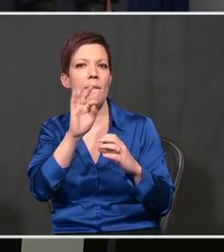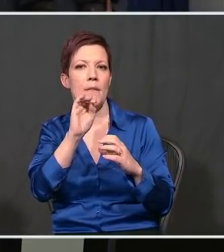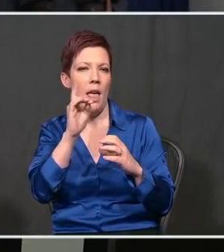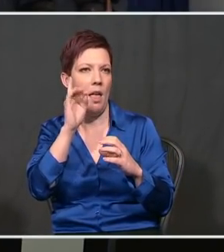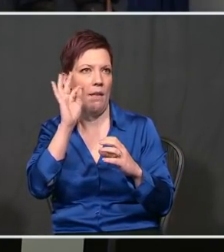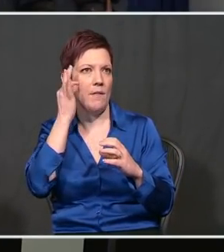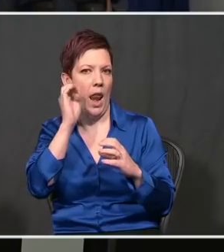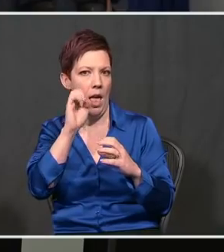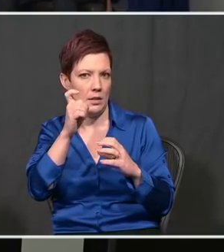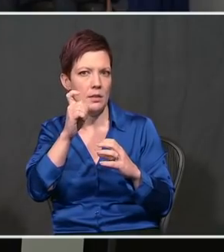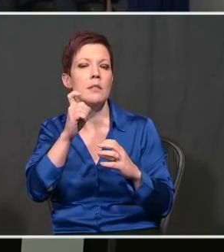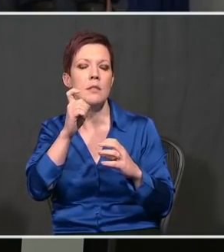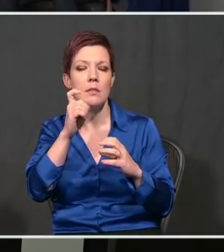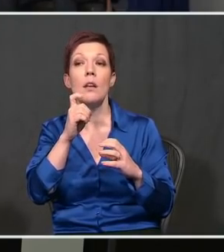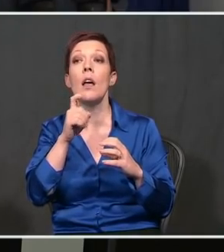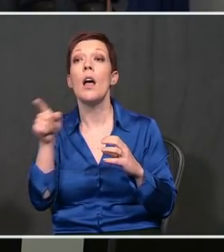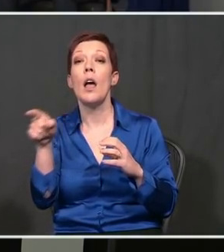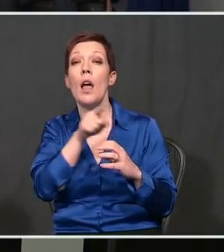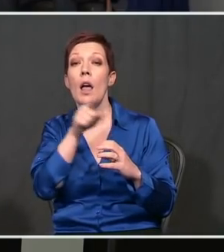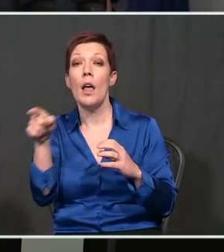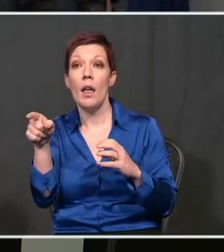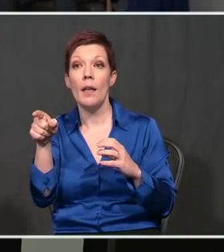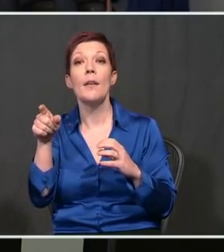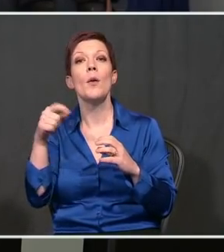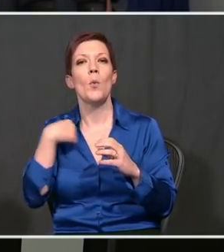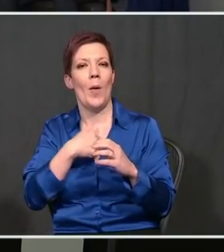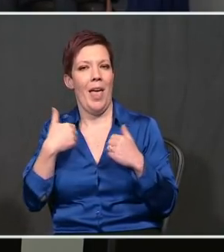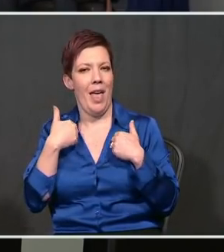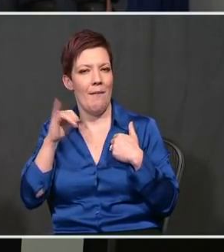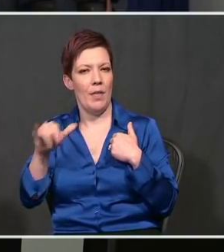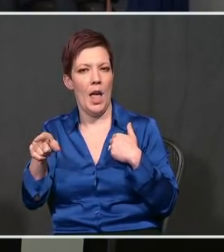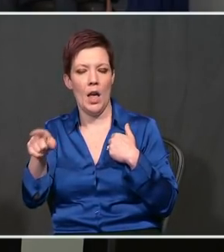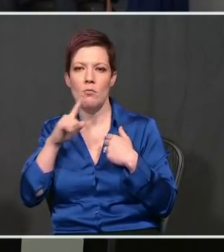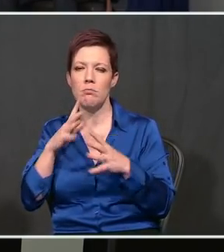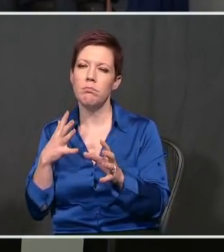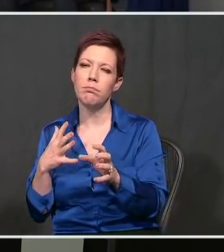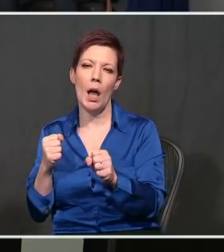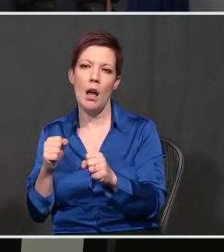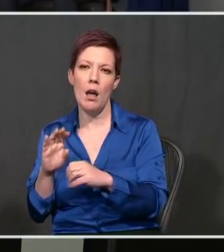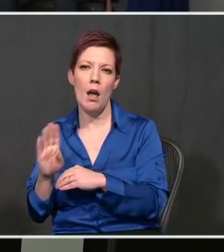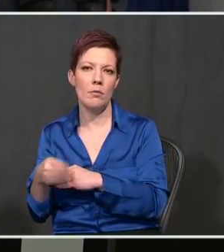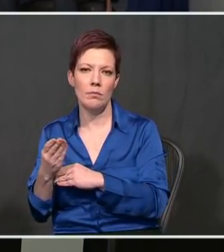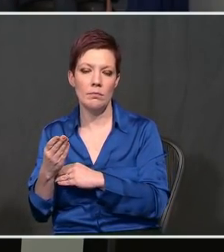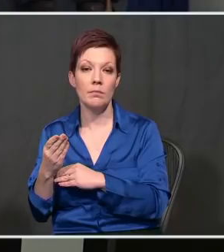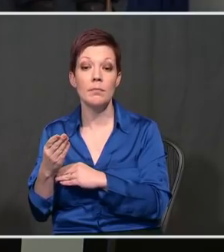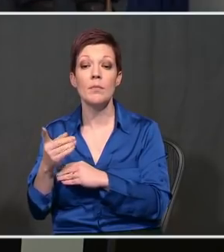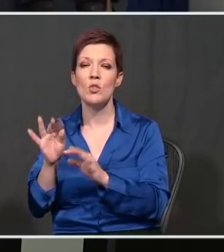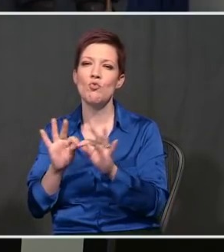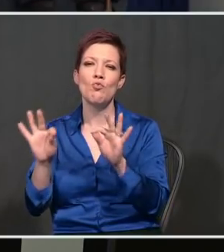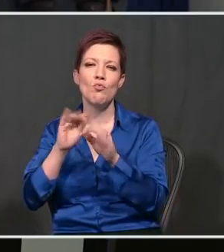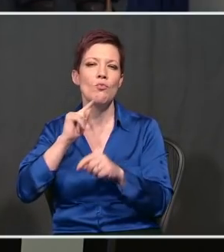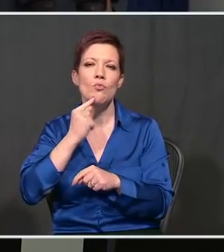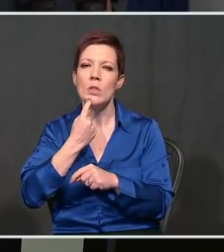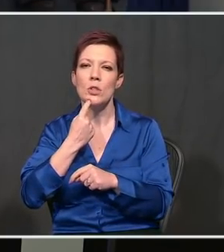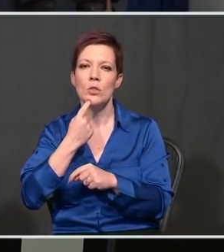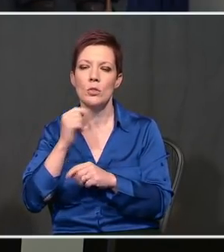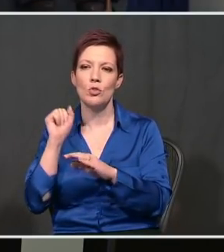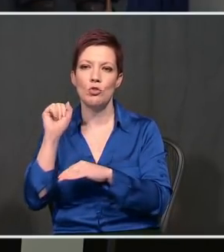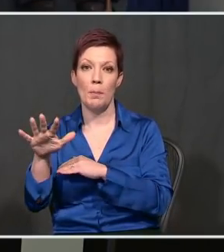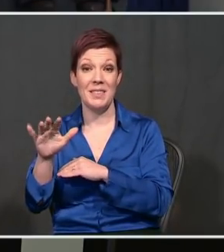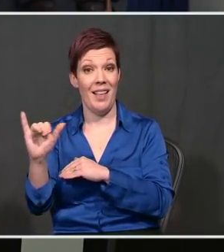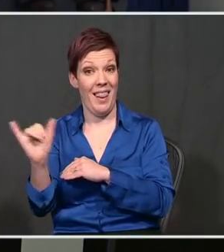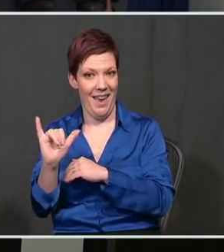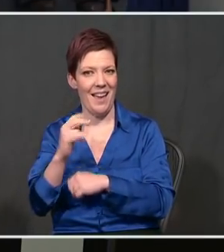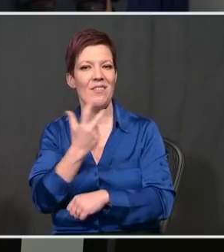and pioneered absolutely positively overnight delivery. That is where you ship time-definite critical shipments like